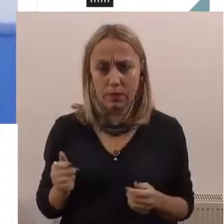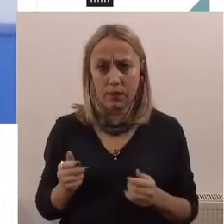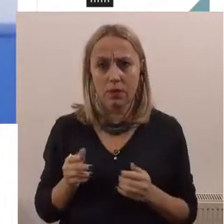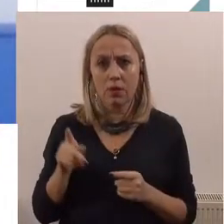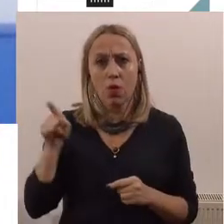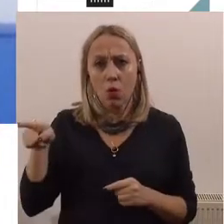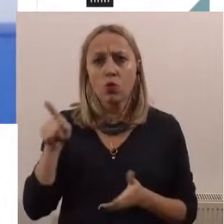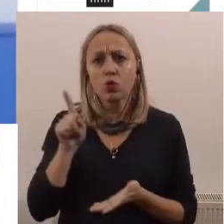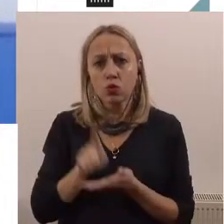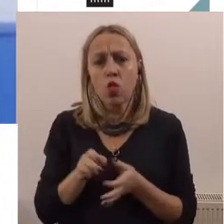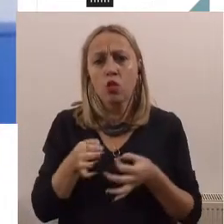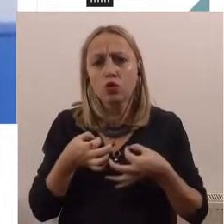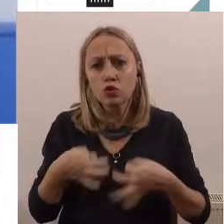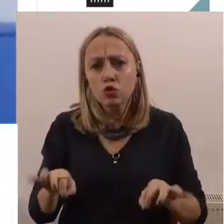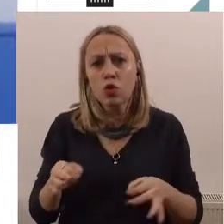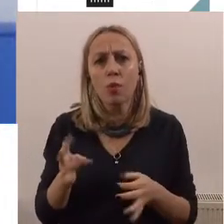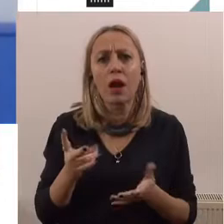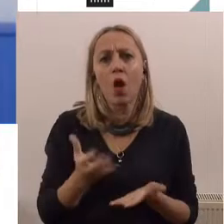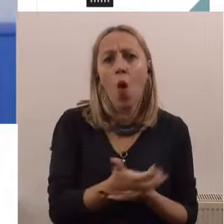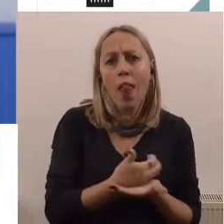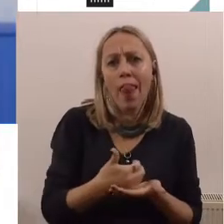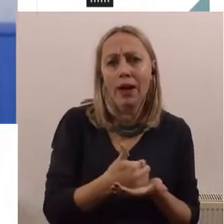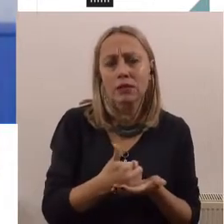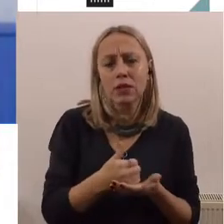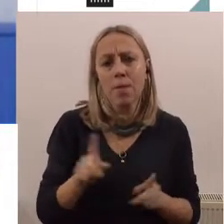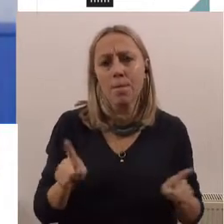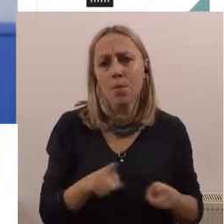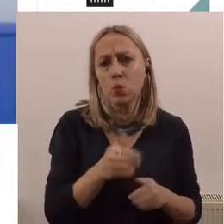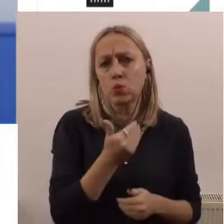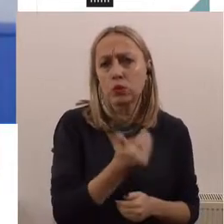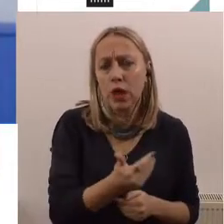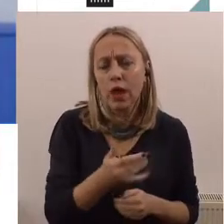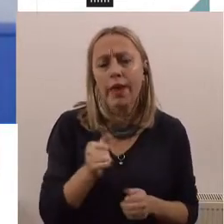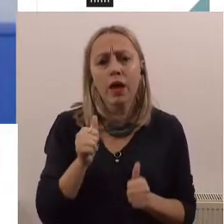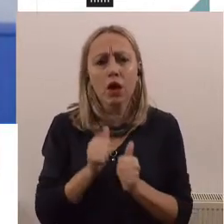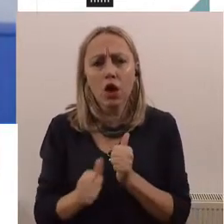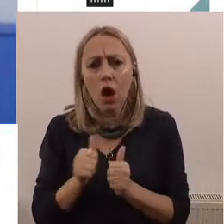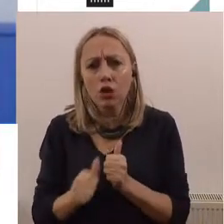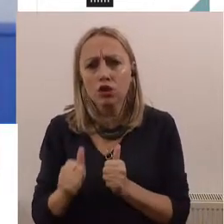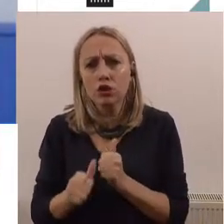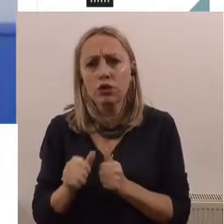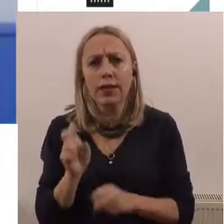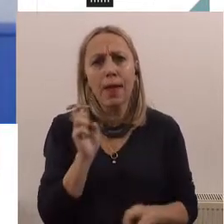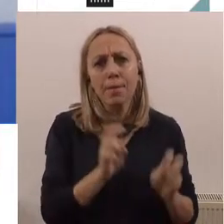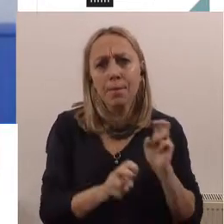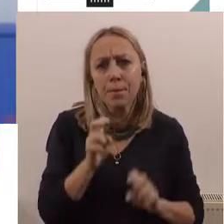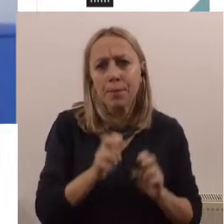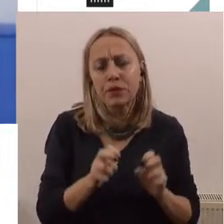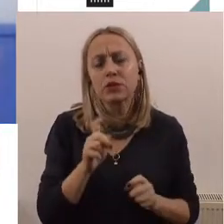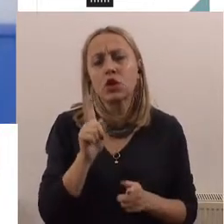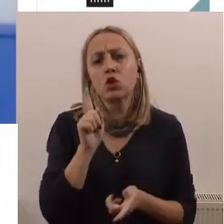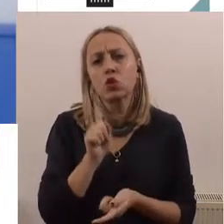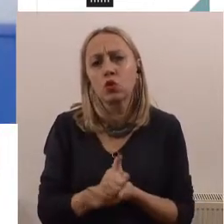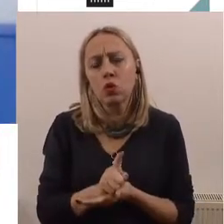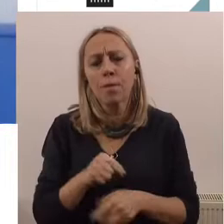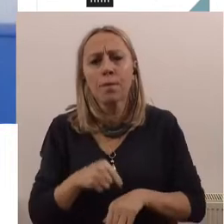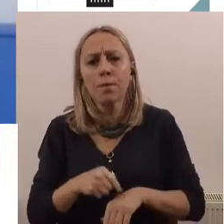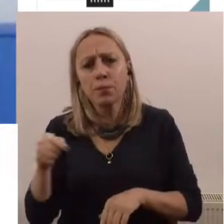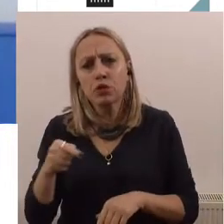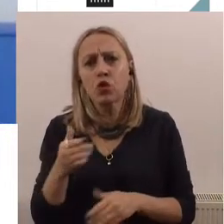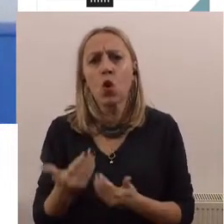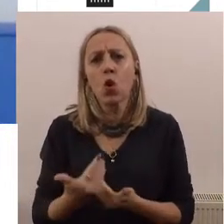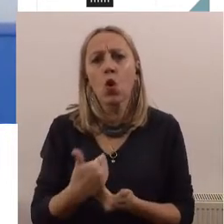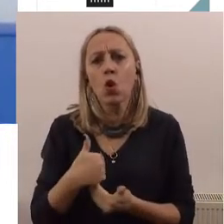Has access to the collection, and that everybody is received in a hospitable